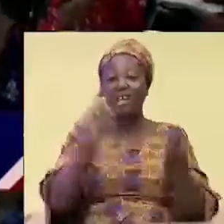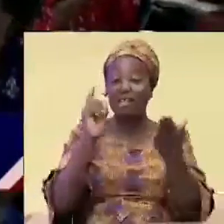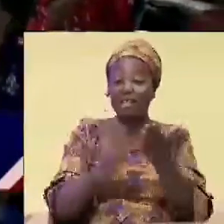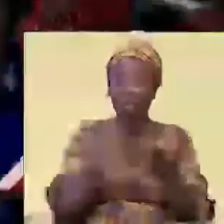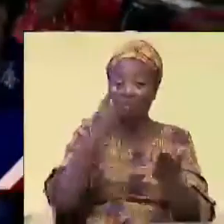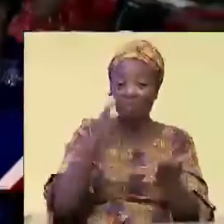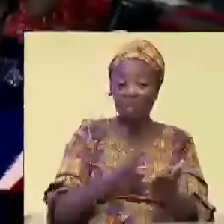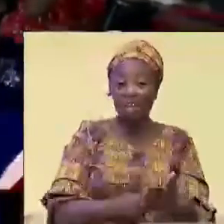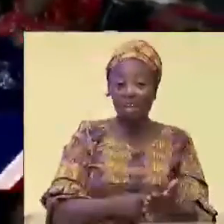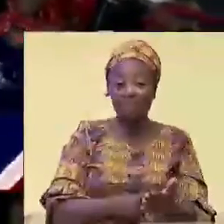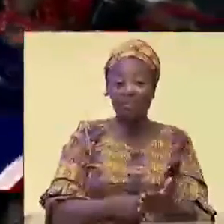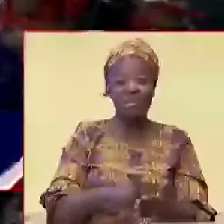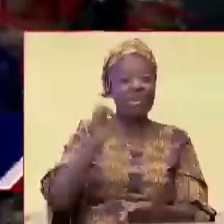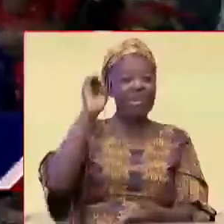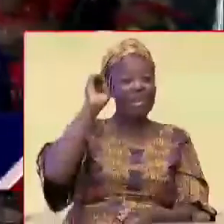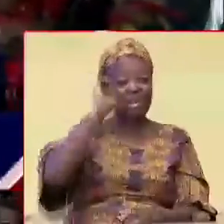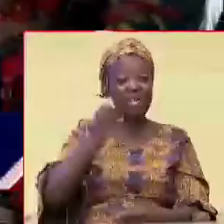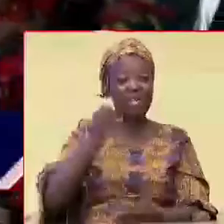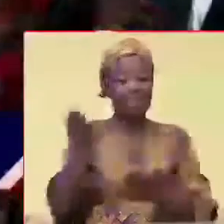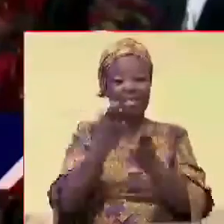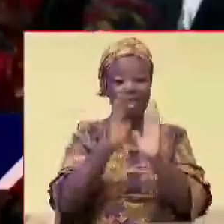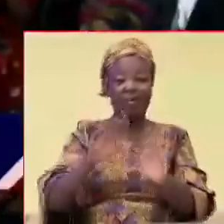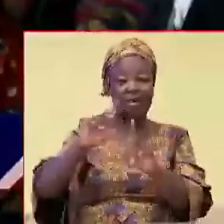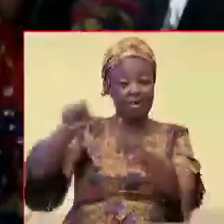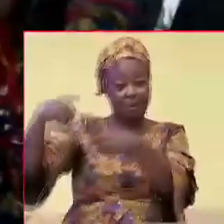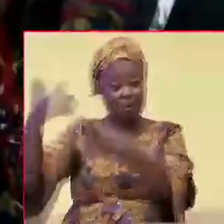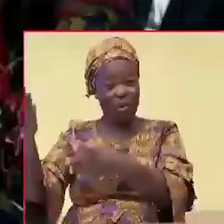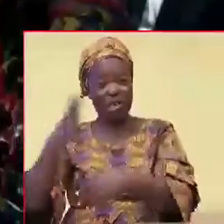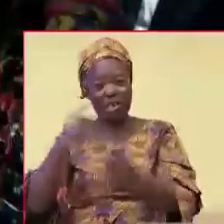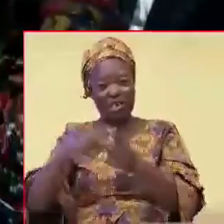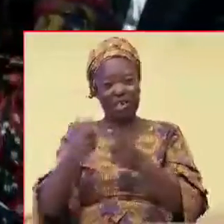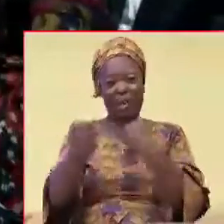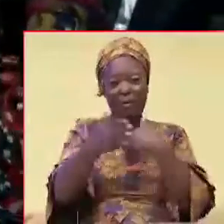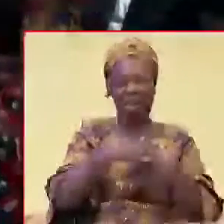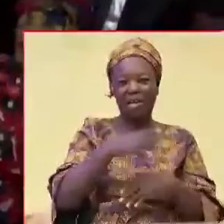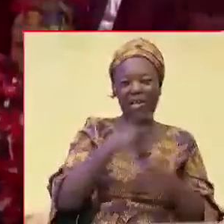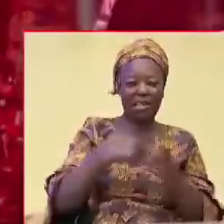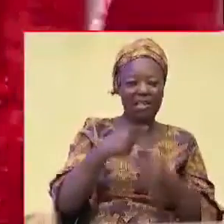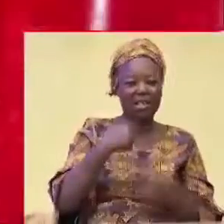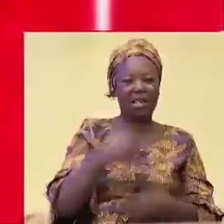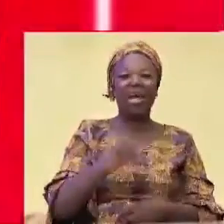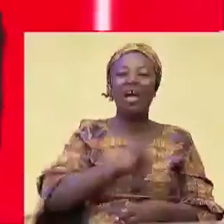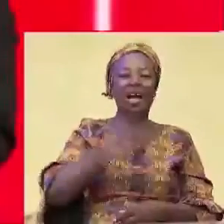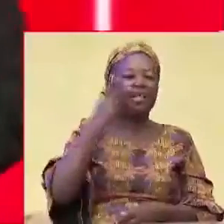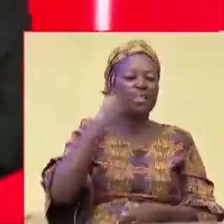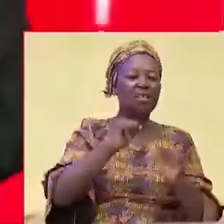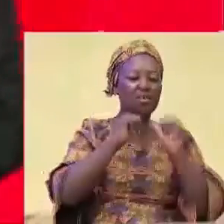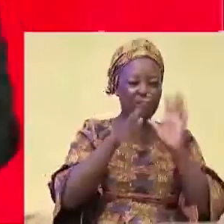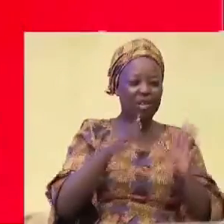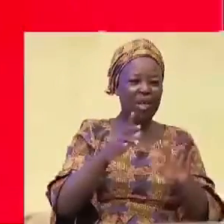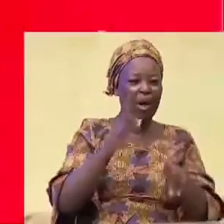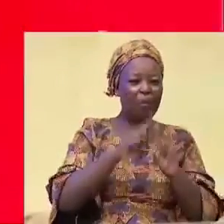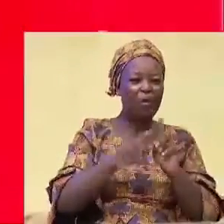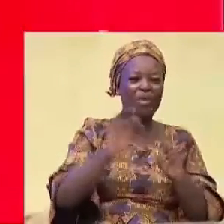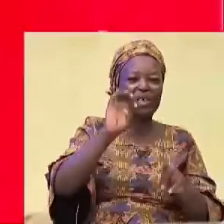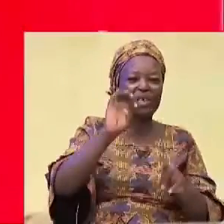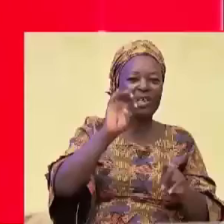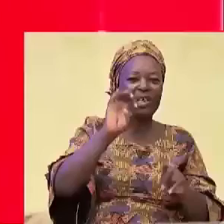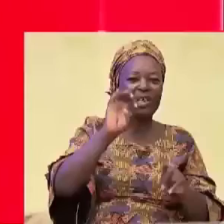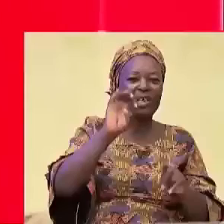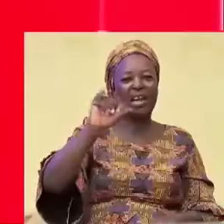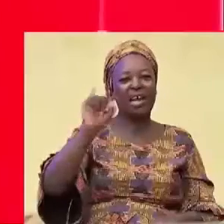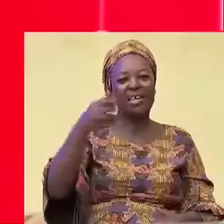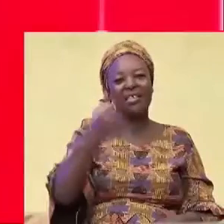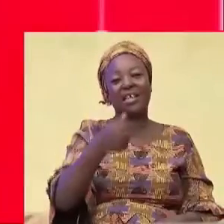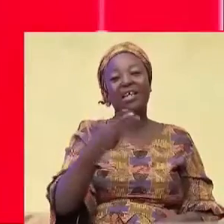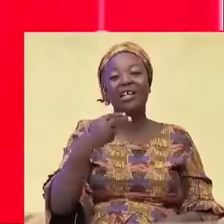there. The third time he went and came back and I see nothing. Elijah said, you